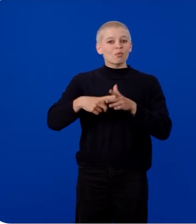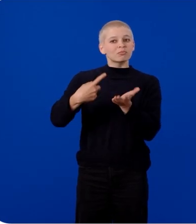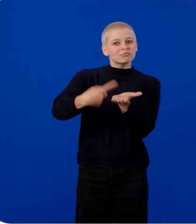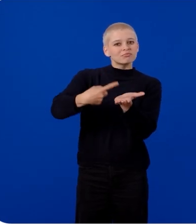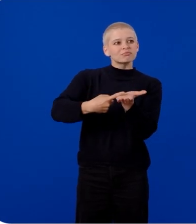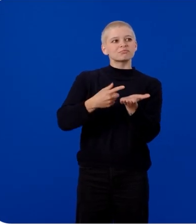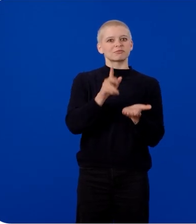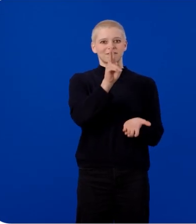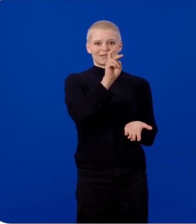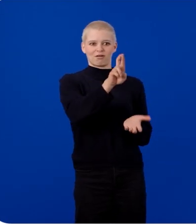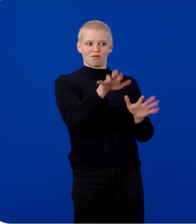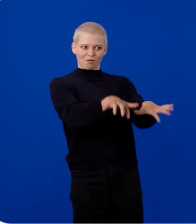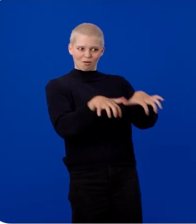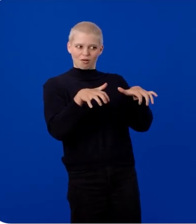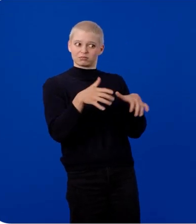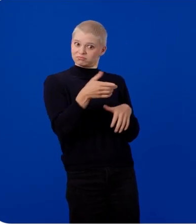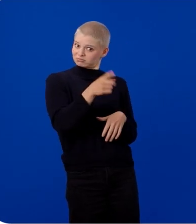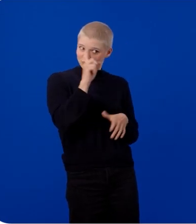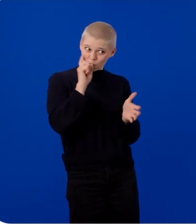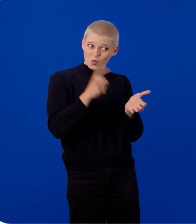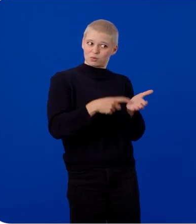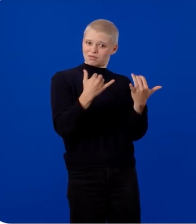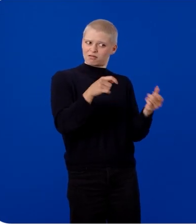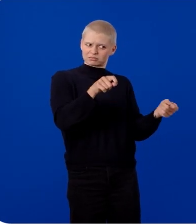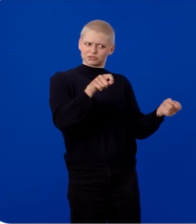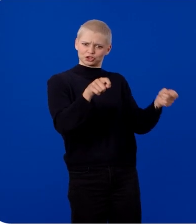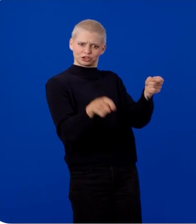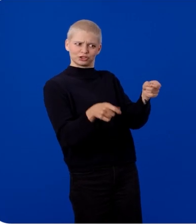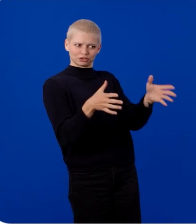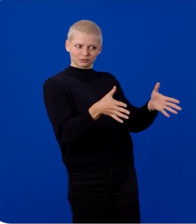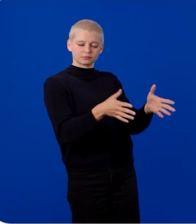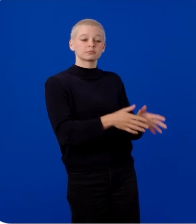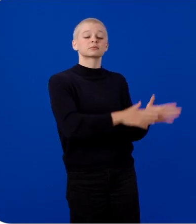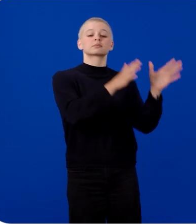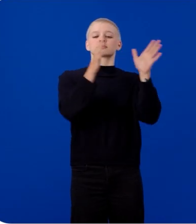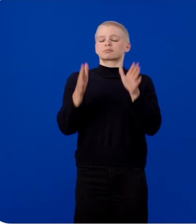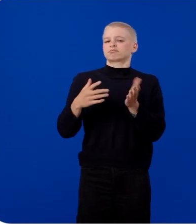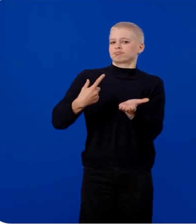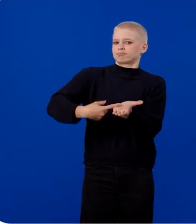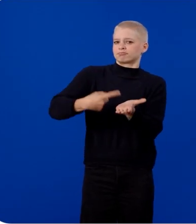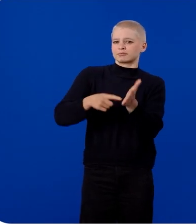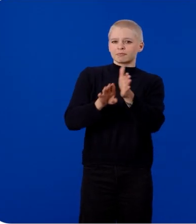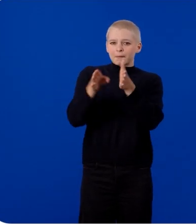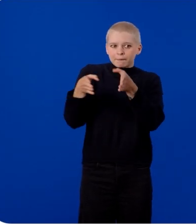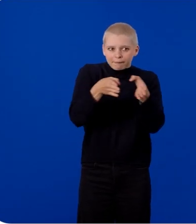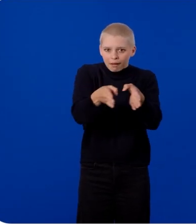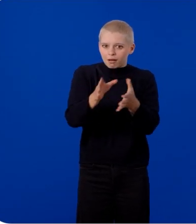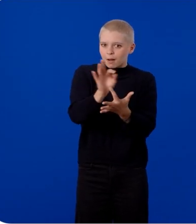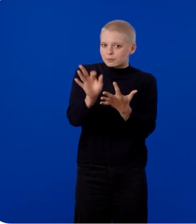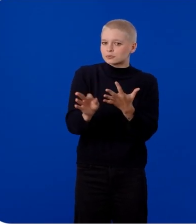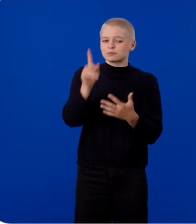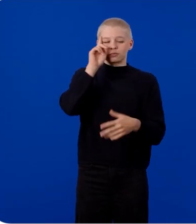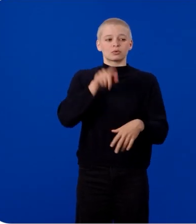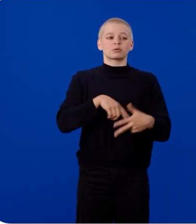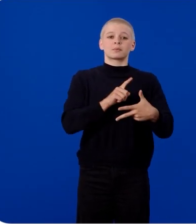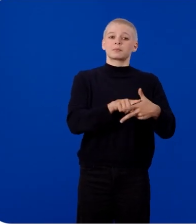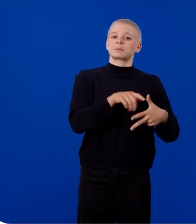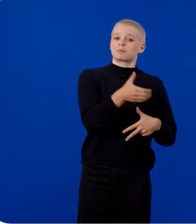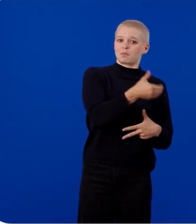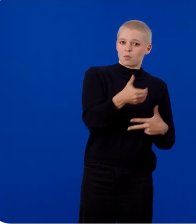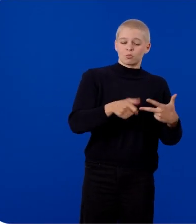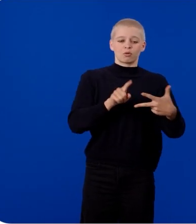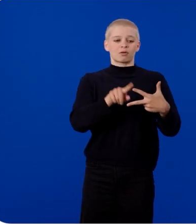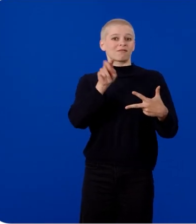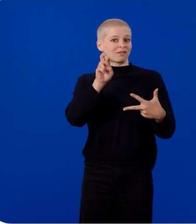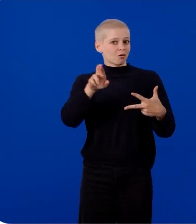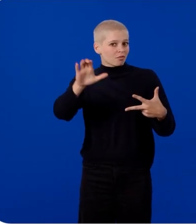VR audience and how it is changing. Then we will explore the developer paths for mobile, VR, and AI glasses